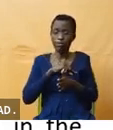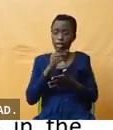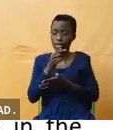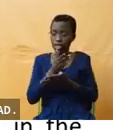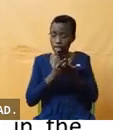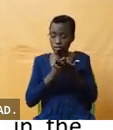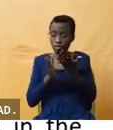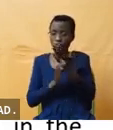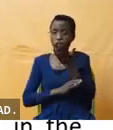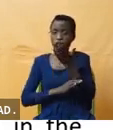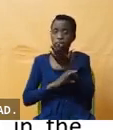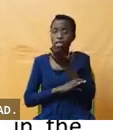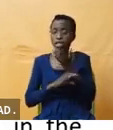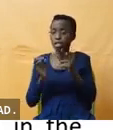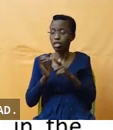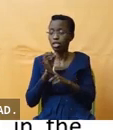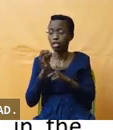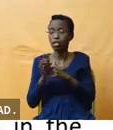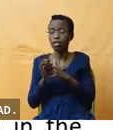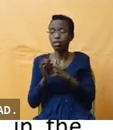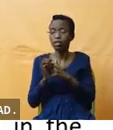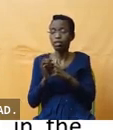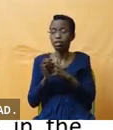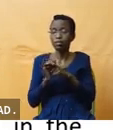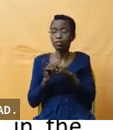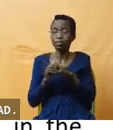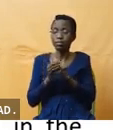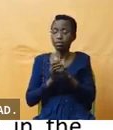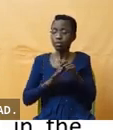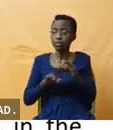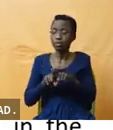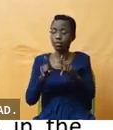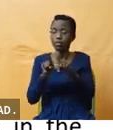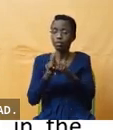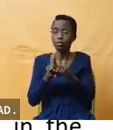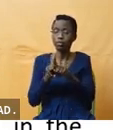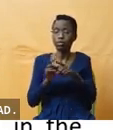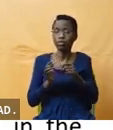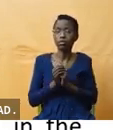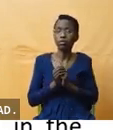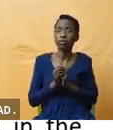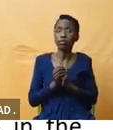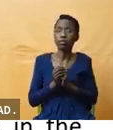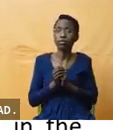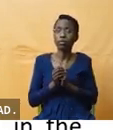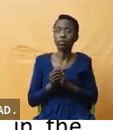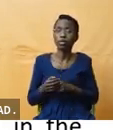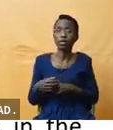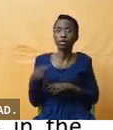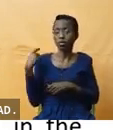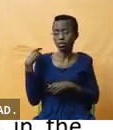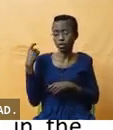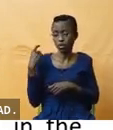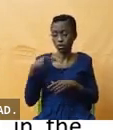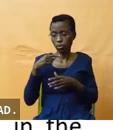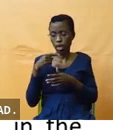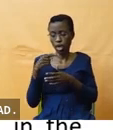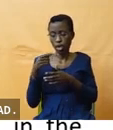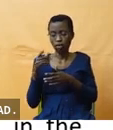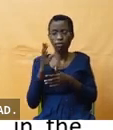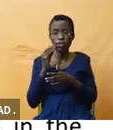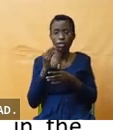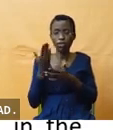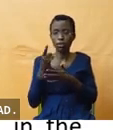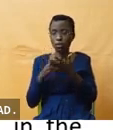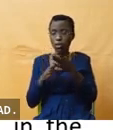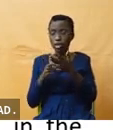countries or third world countries? But also the recent one that we have experienced in Kenya is the COVID-19 borrowing. So